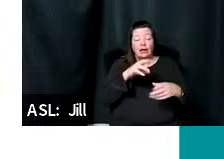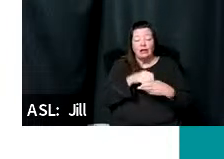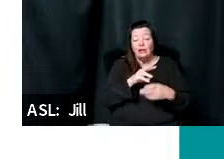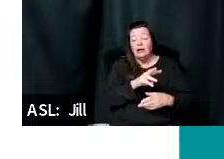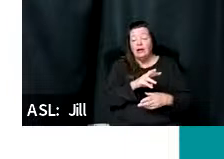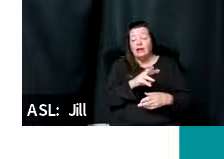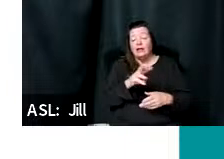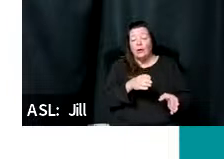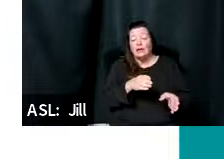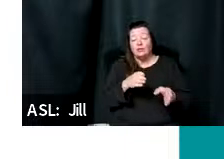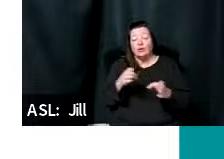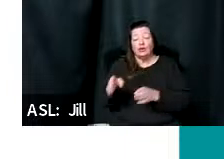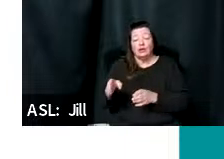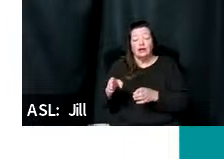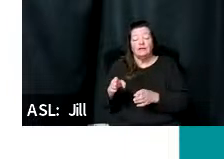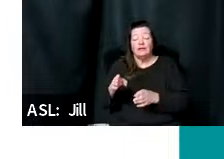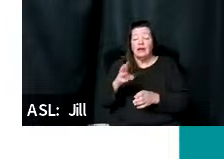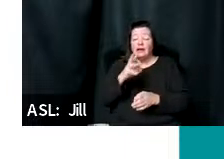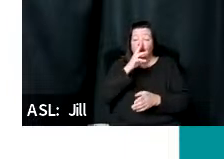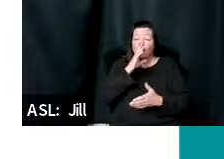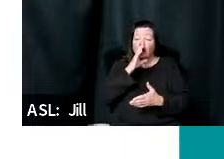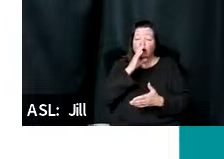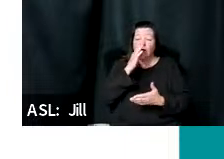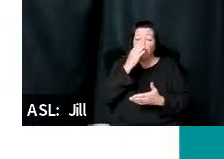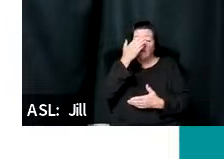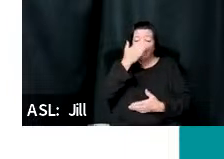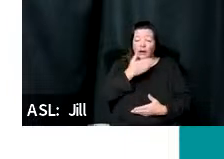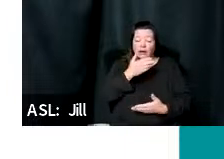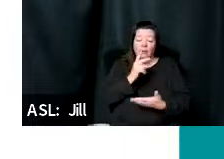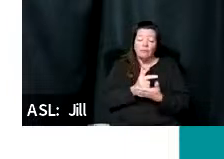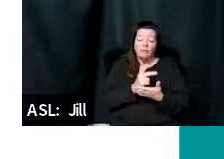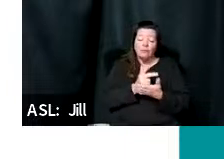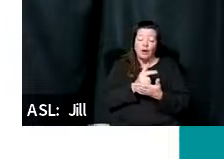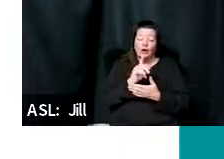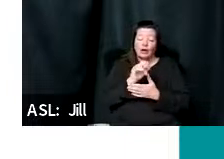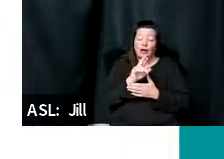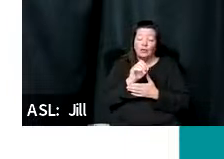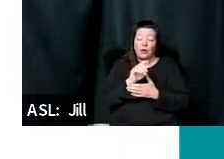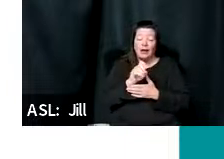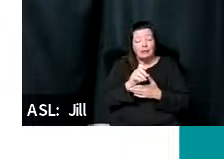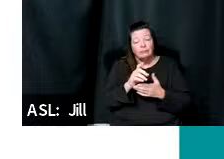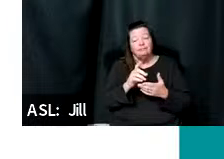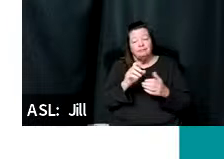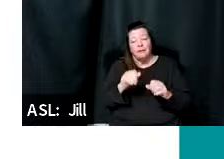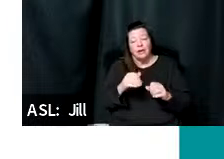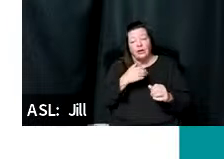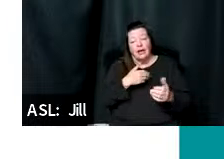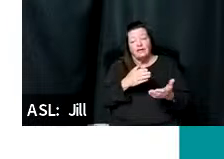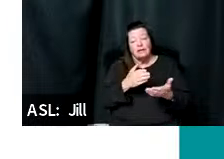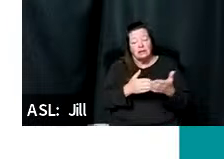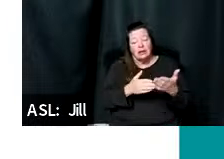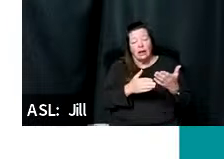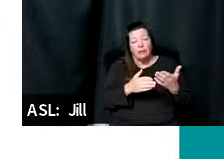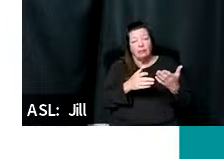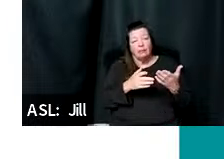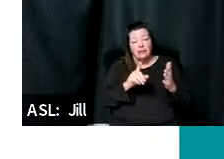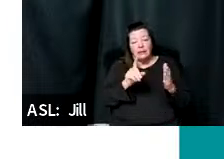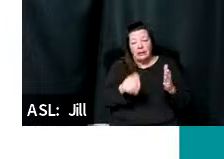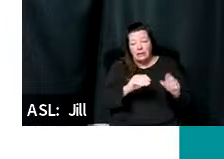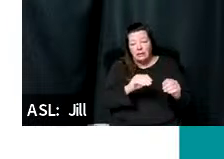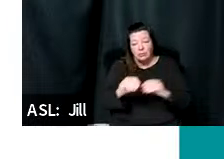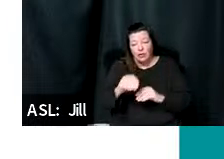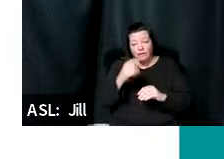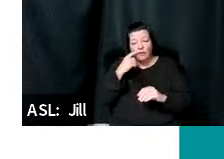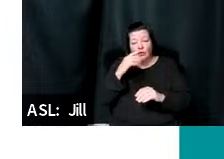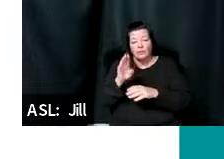the waterfront park and ride stations, could also have some additional displacement with for businesses,